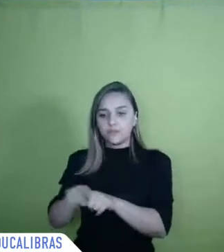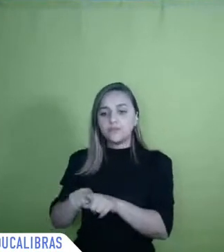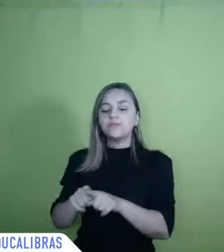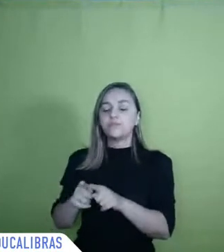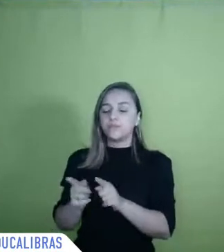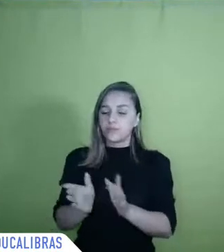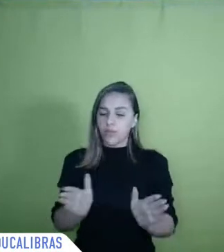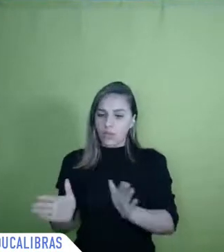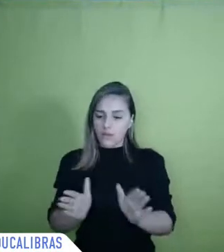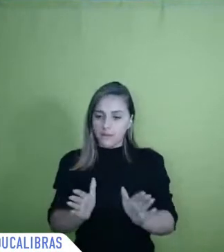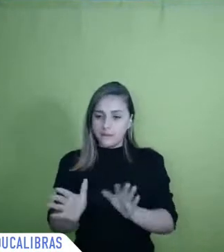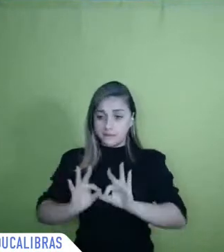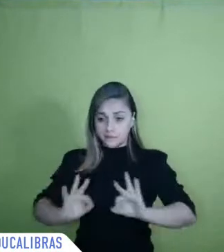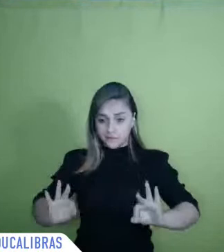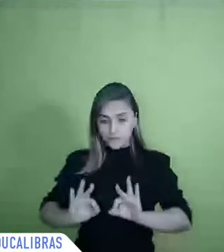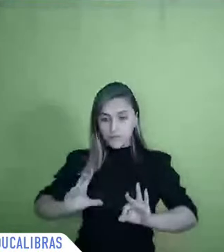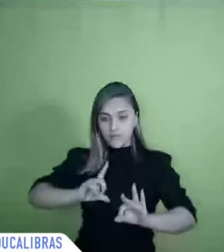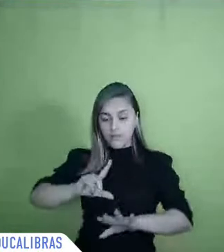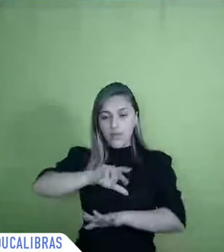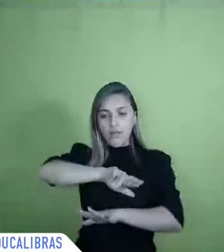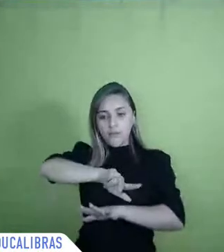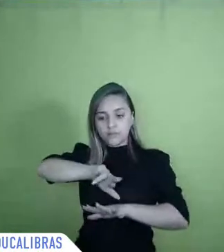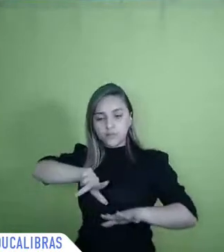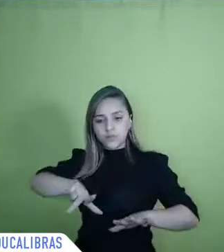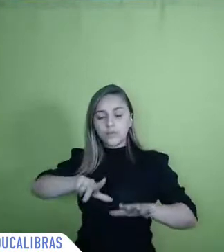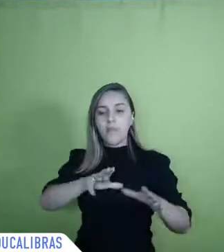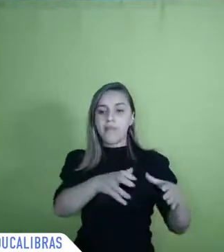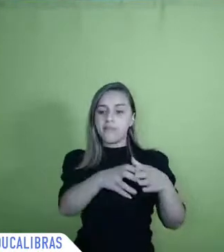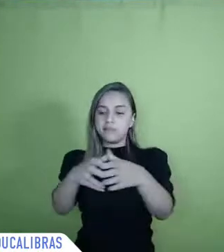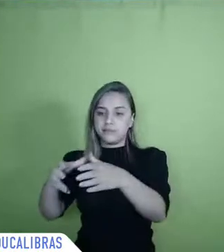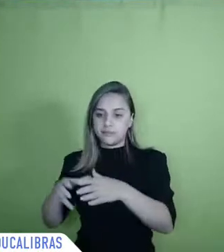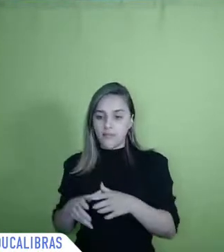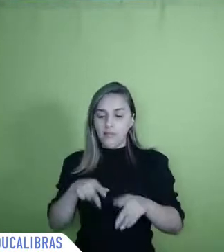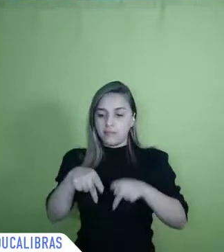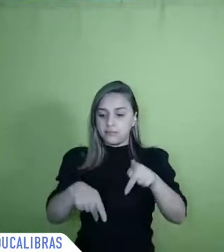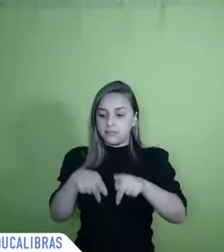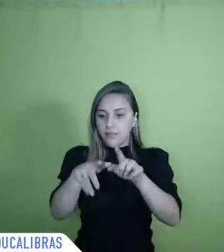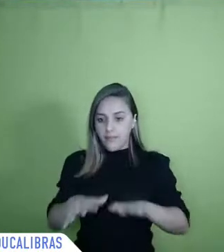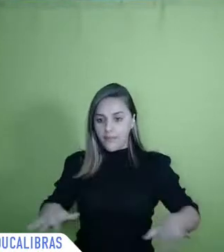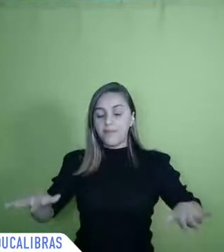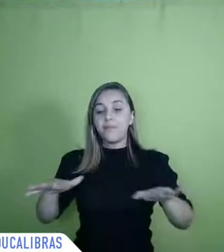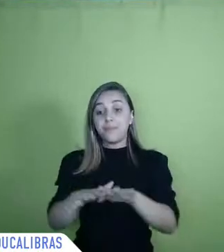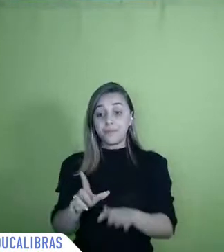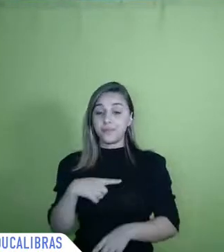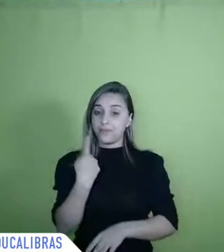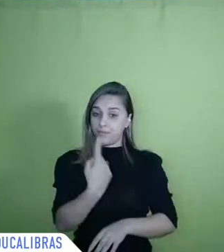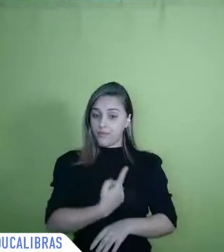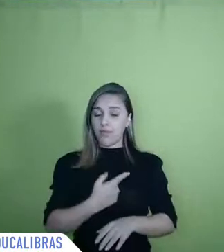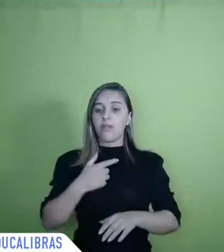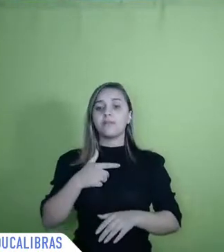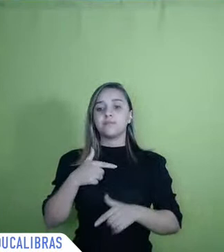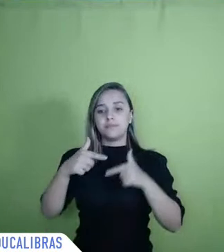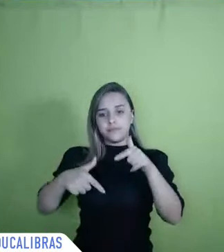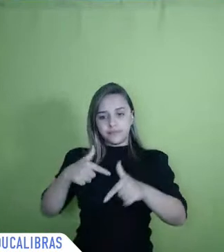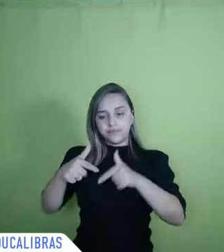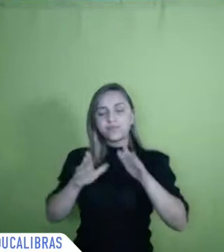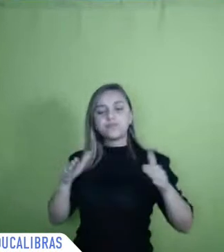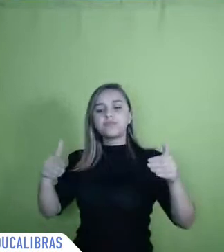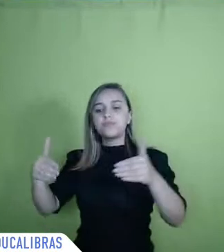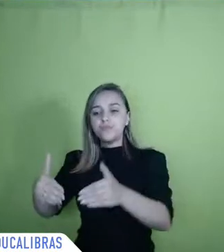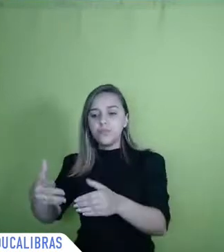person who takes office will have to work in terms of territorial